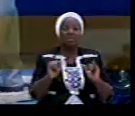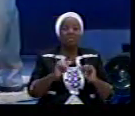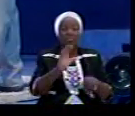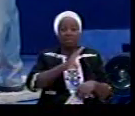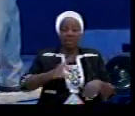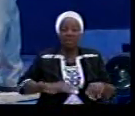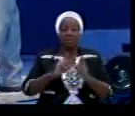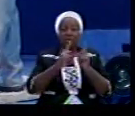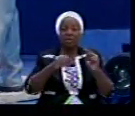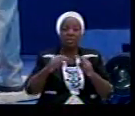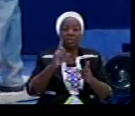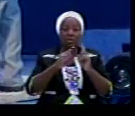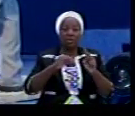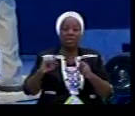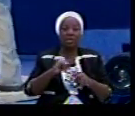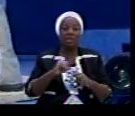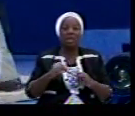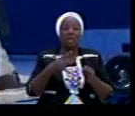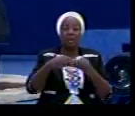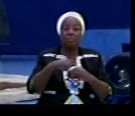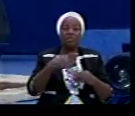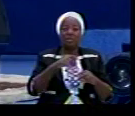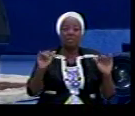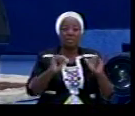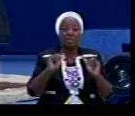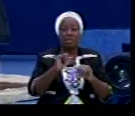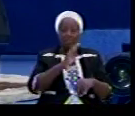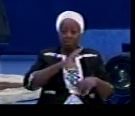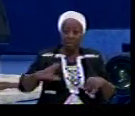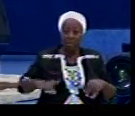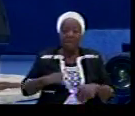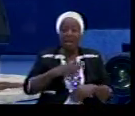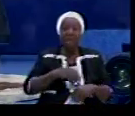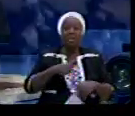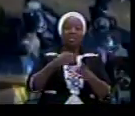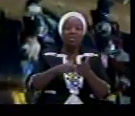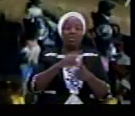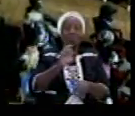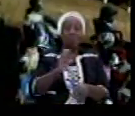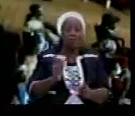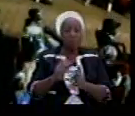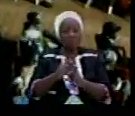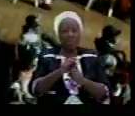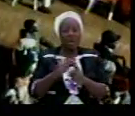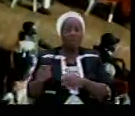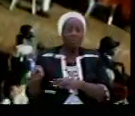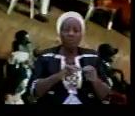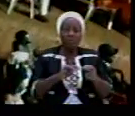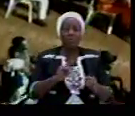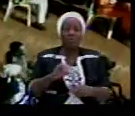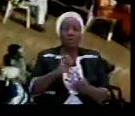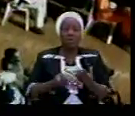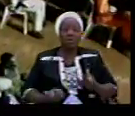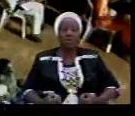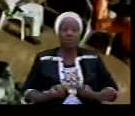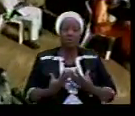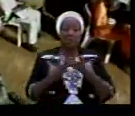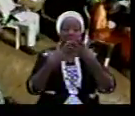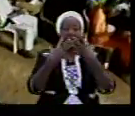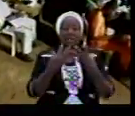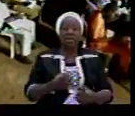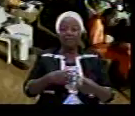same Most High God, and moved and inspired, energized, anointed by the same Holy